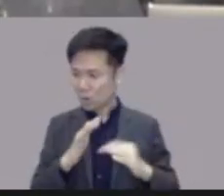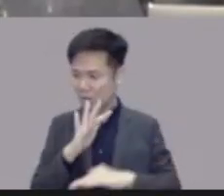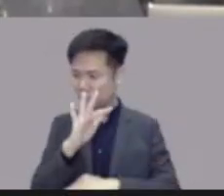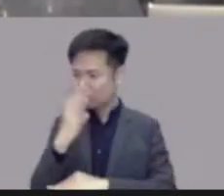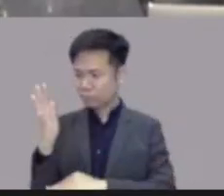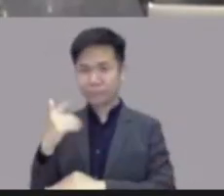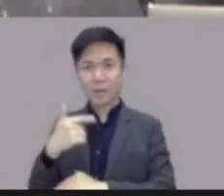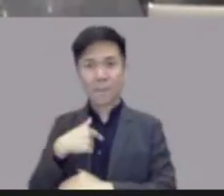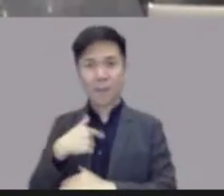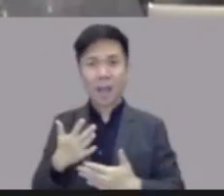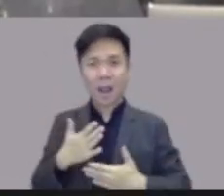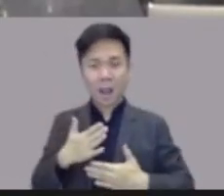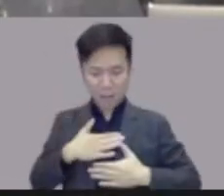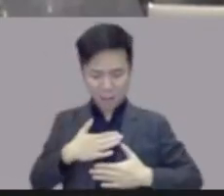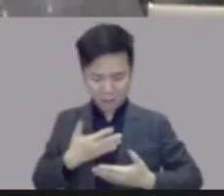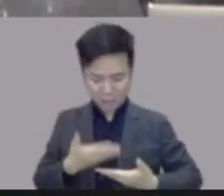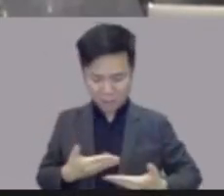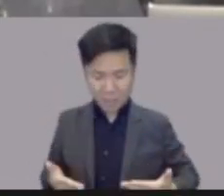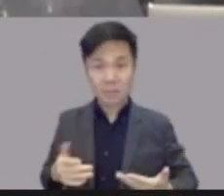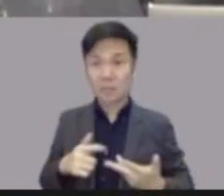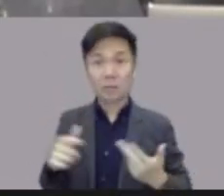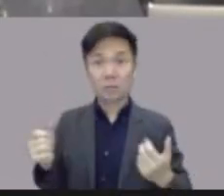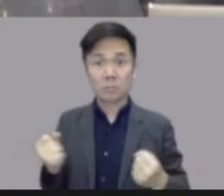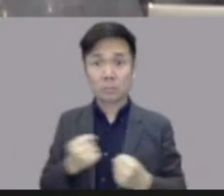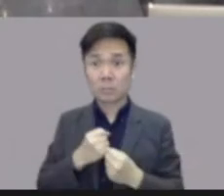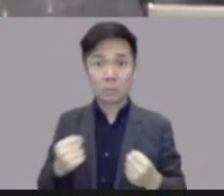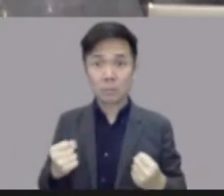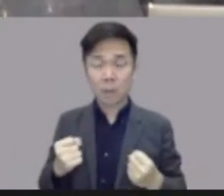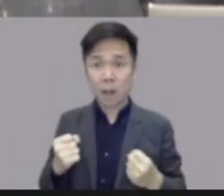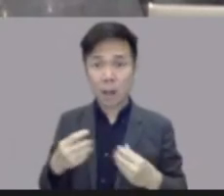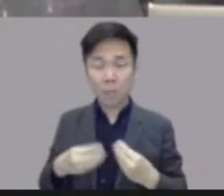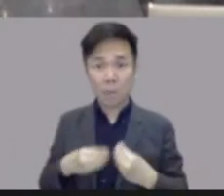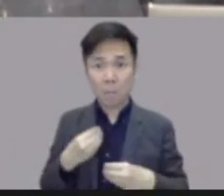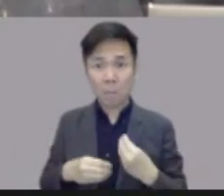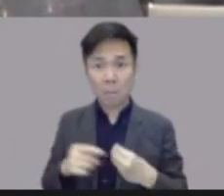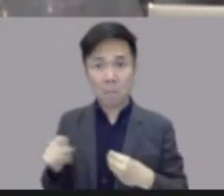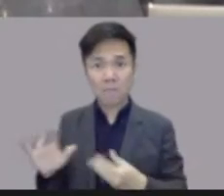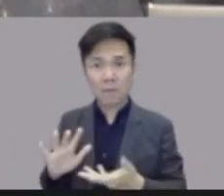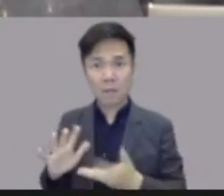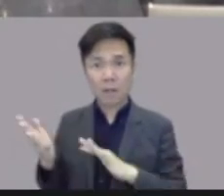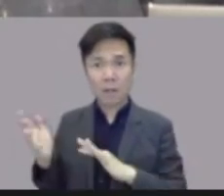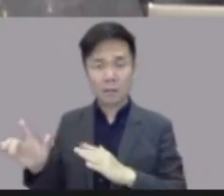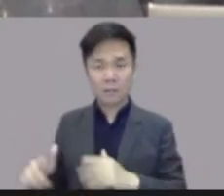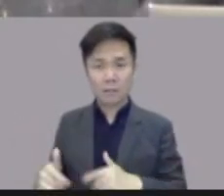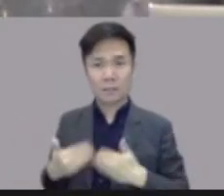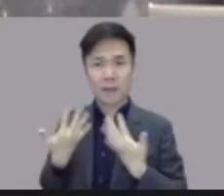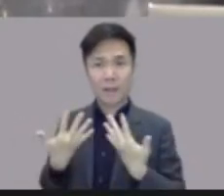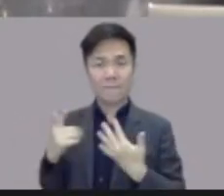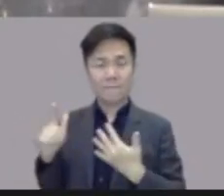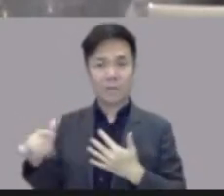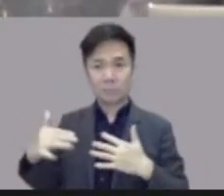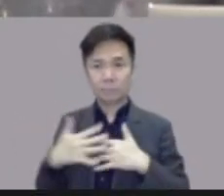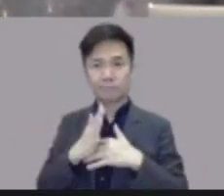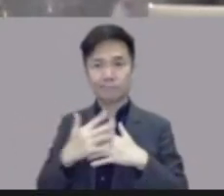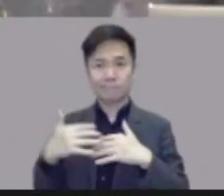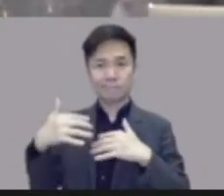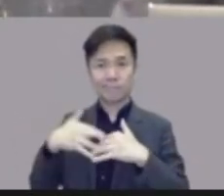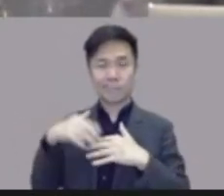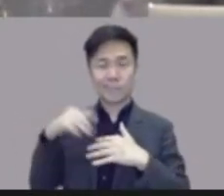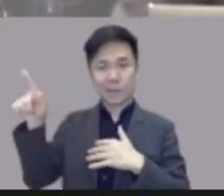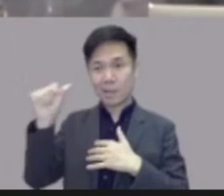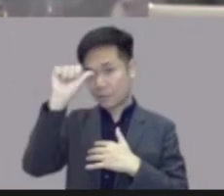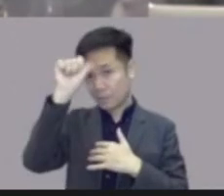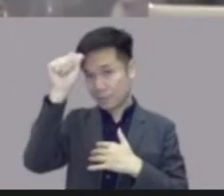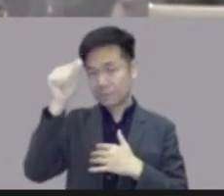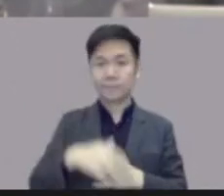ownership for reputants C4 while reviewing 10 years of the red plus commented that the red plus have